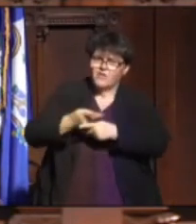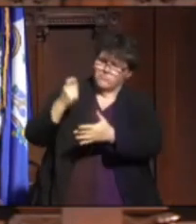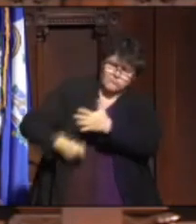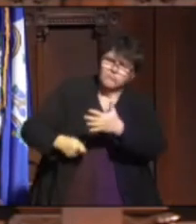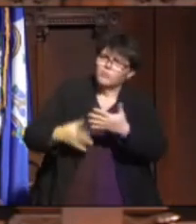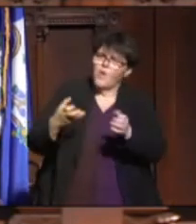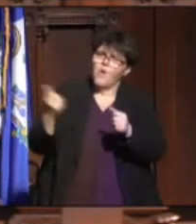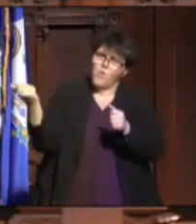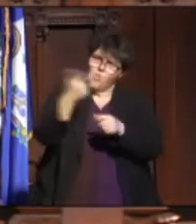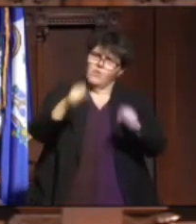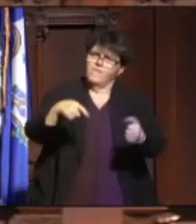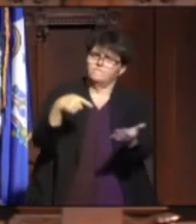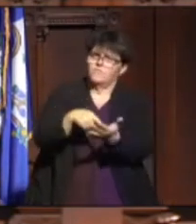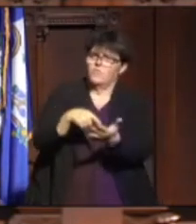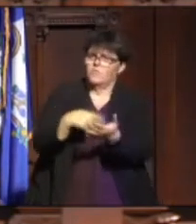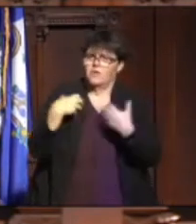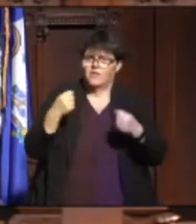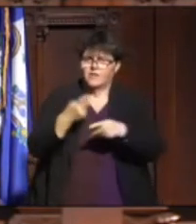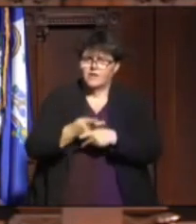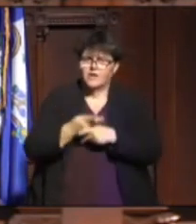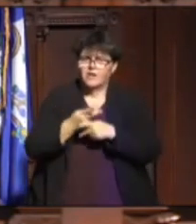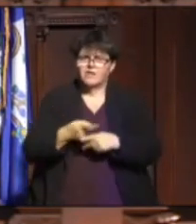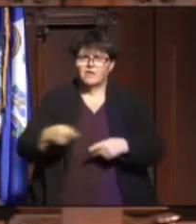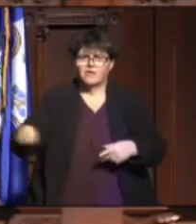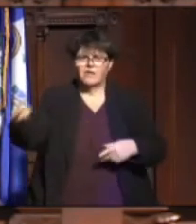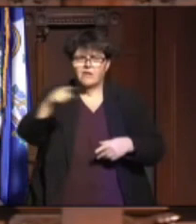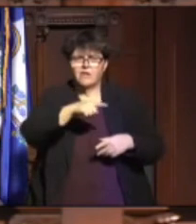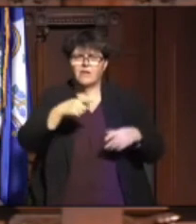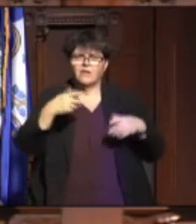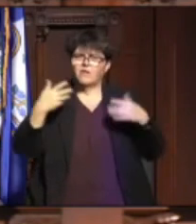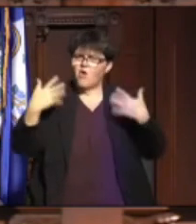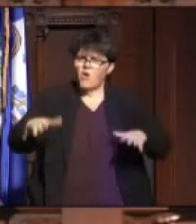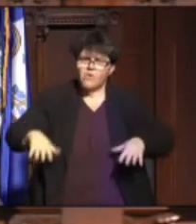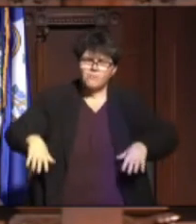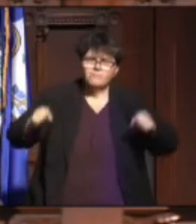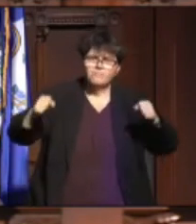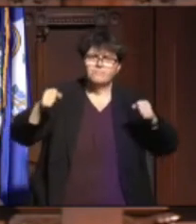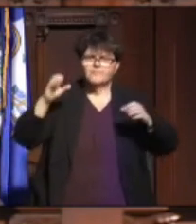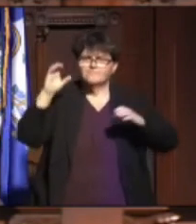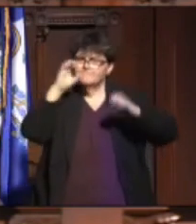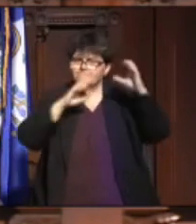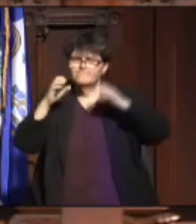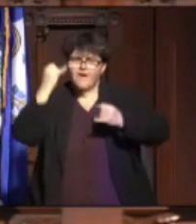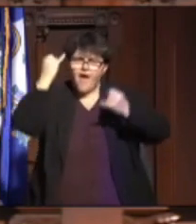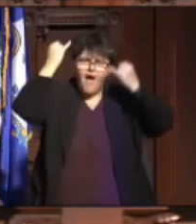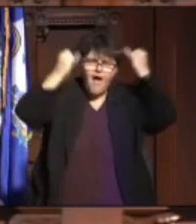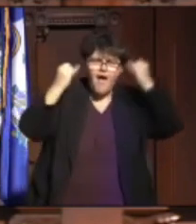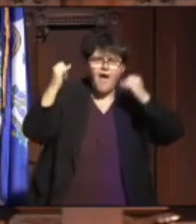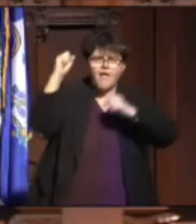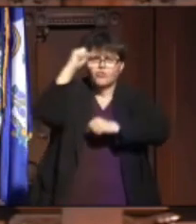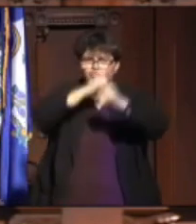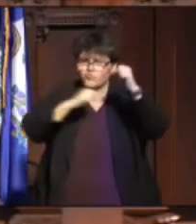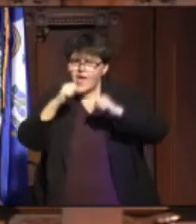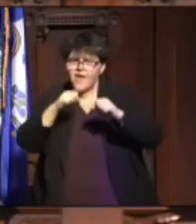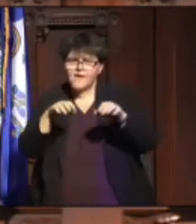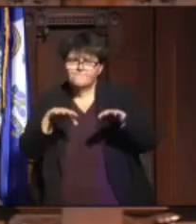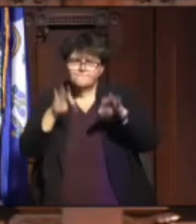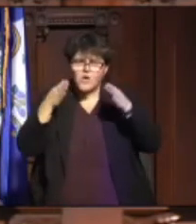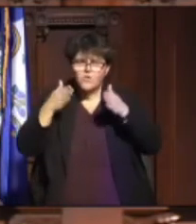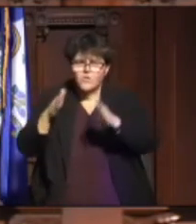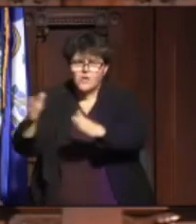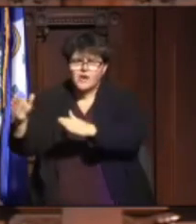as we set up our benchmarking price evaluator. What is that? Where you can access the best healthcare by quality at the best